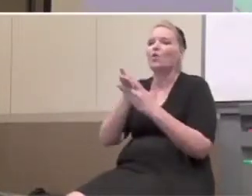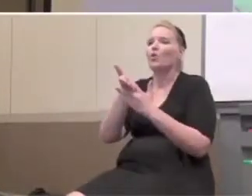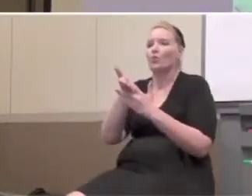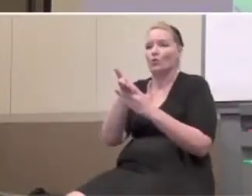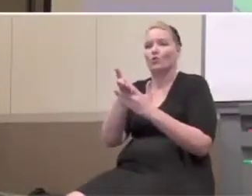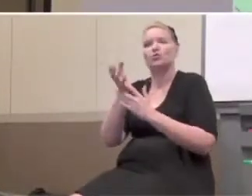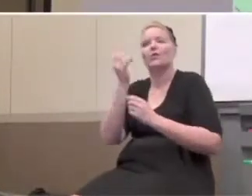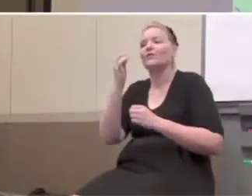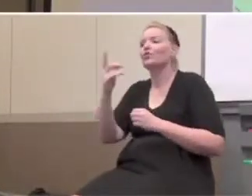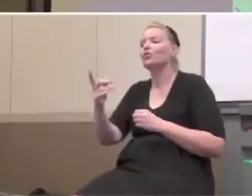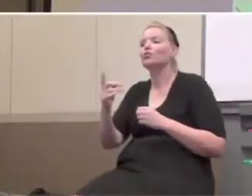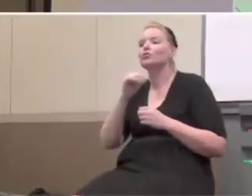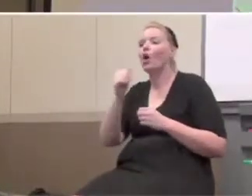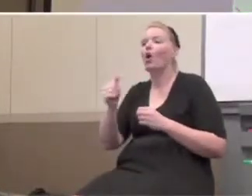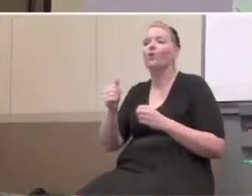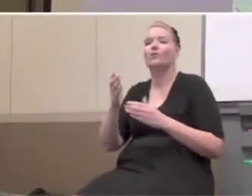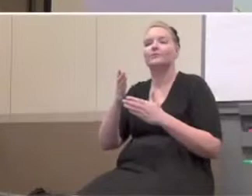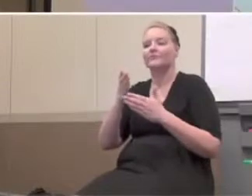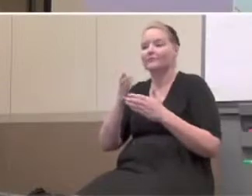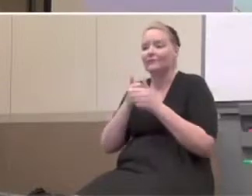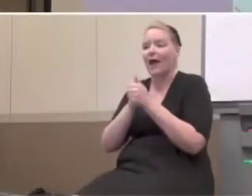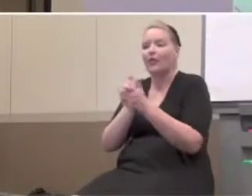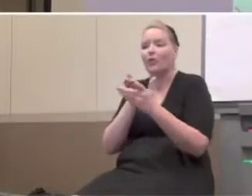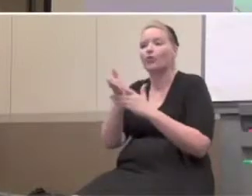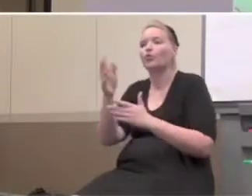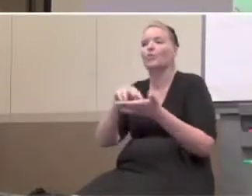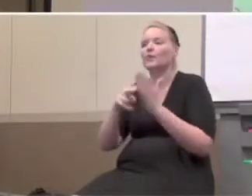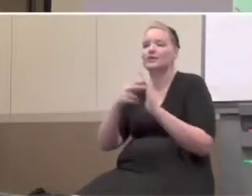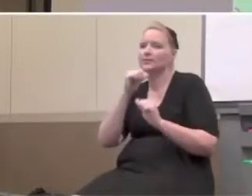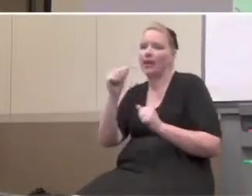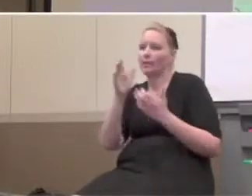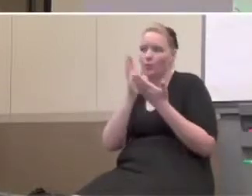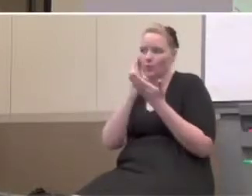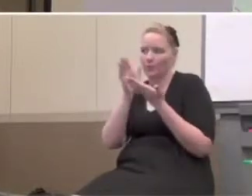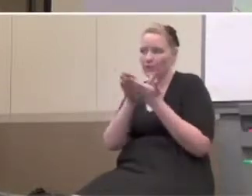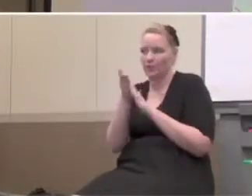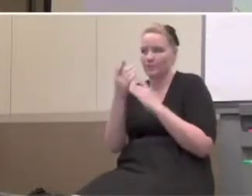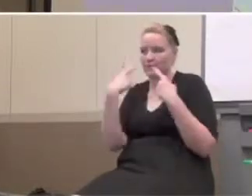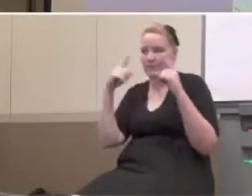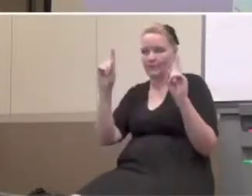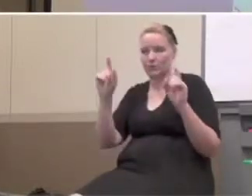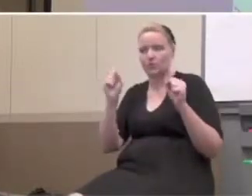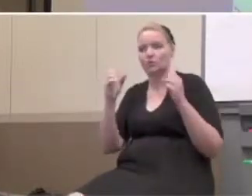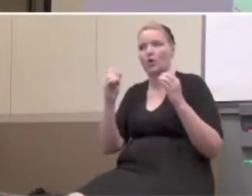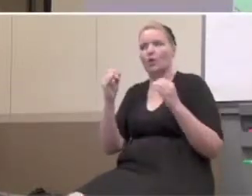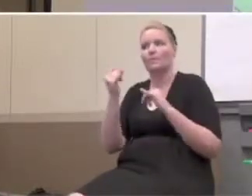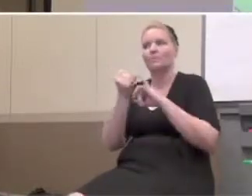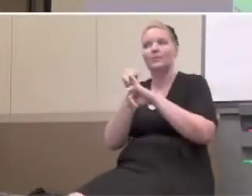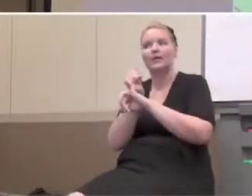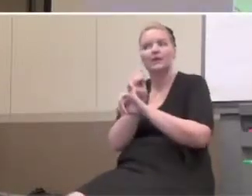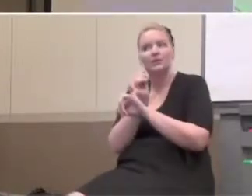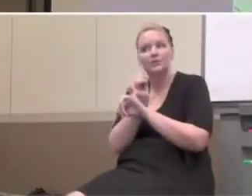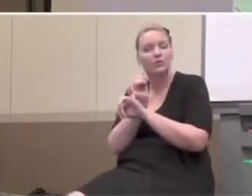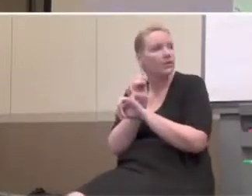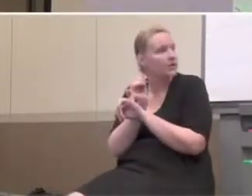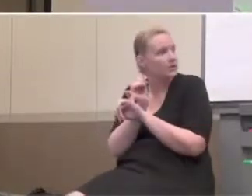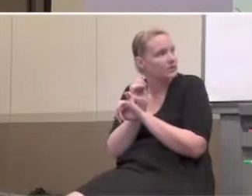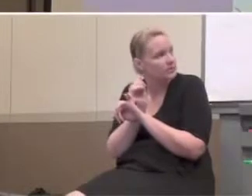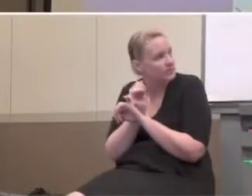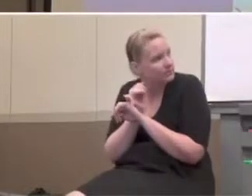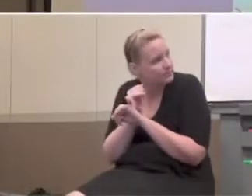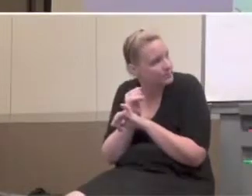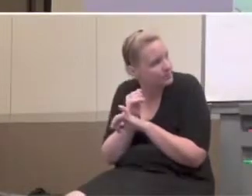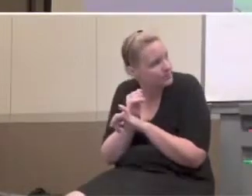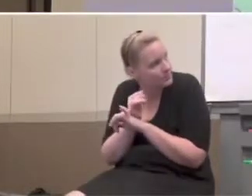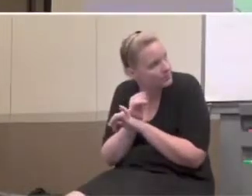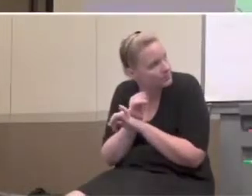So if you don't follow through on it, then nothing's going to be successful. Says, pinky swear doesn't cut it anymore. My lawyer has some